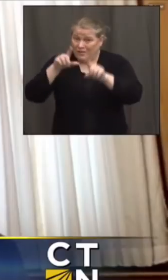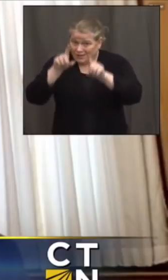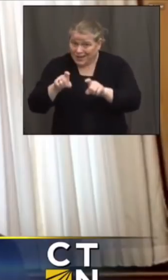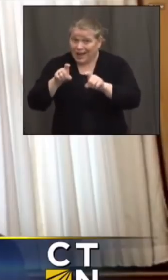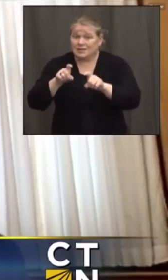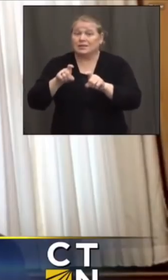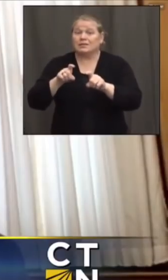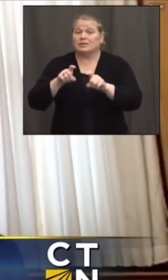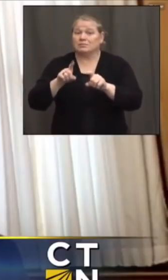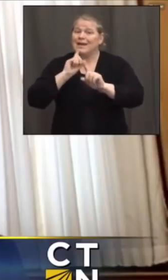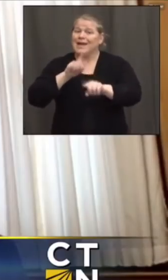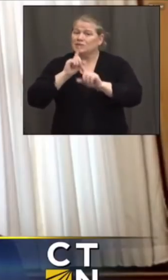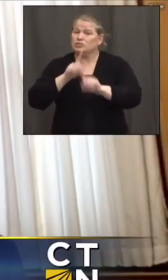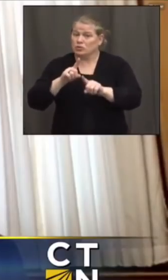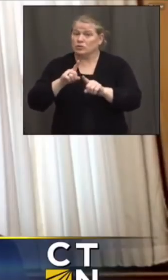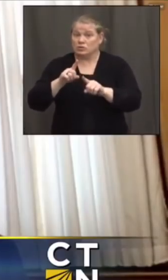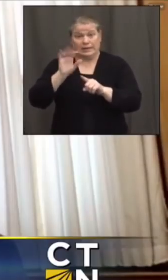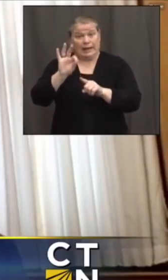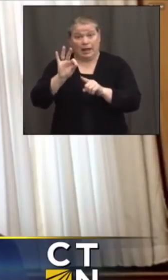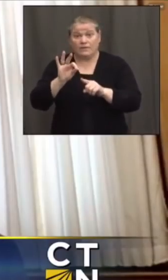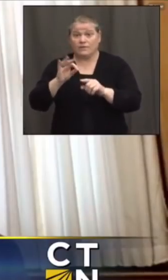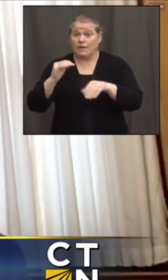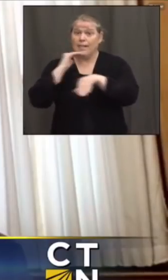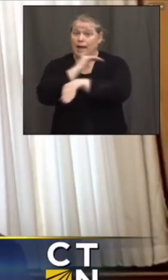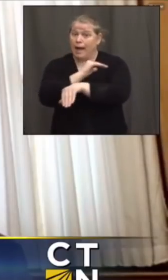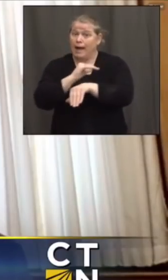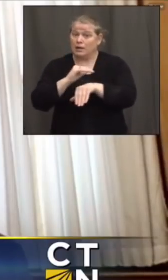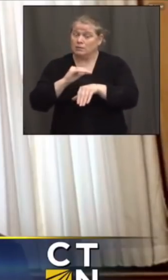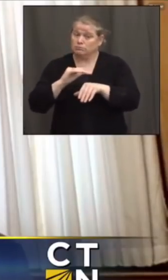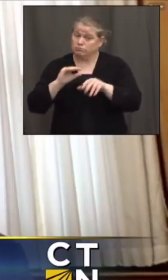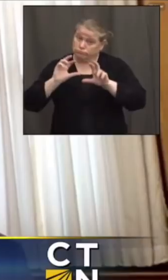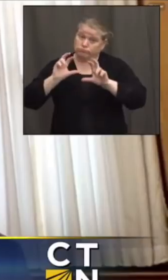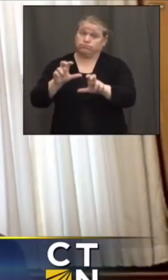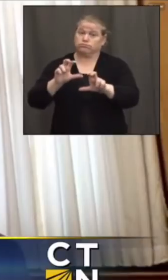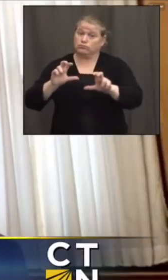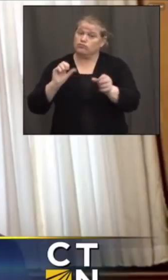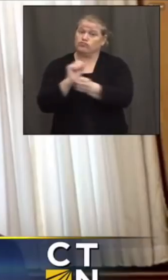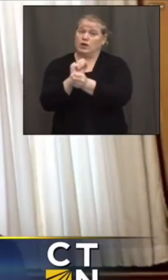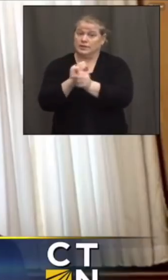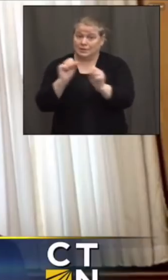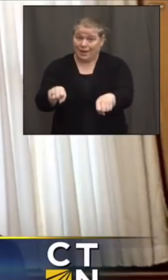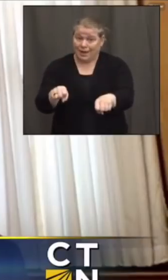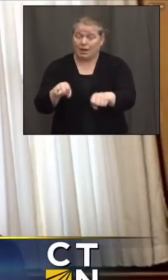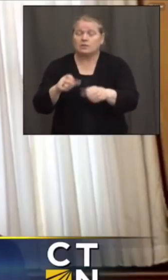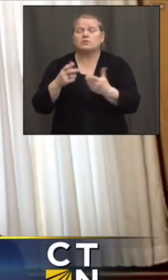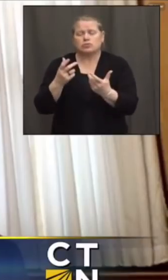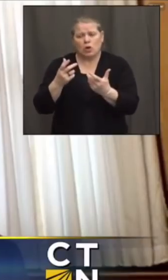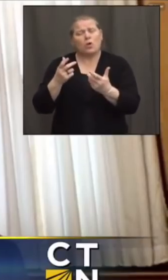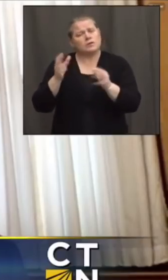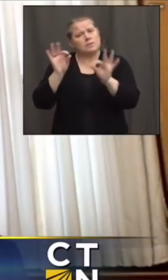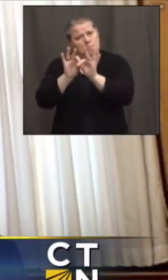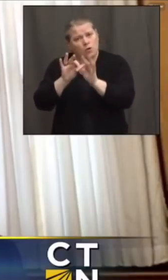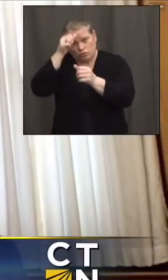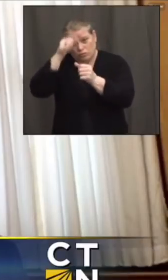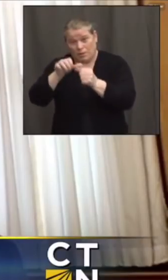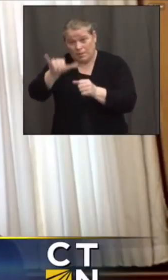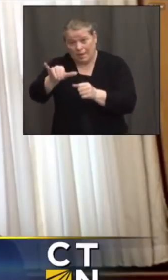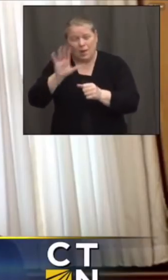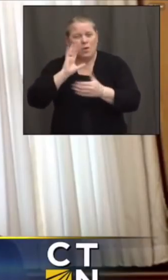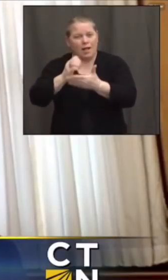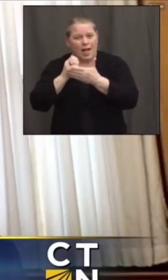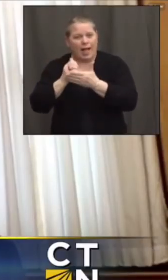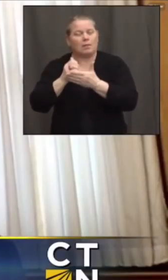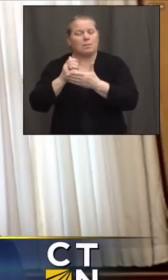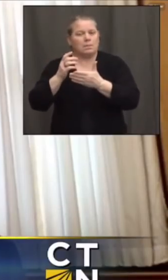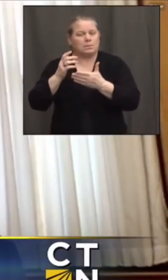And our DPH licensing team is doing some spot checks, looking at rosters of people who've been vaccinated. So there are eyes on this, but so far,